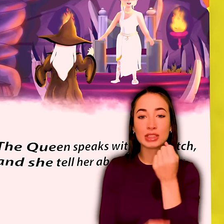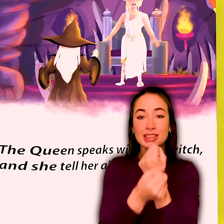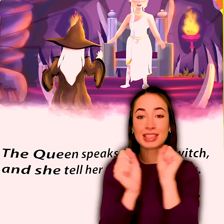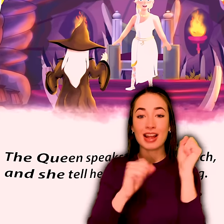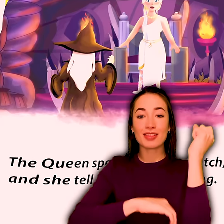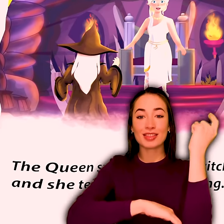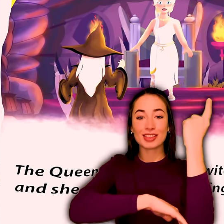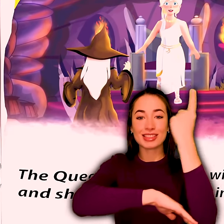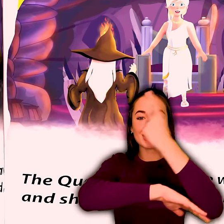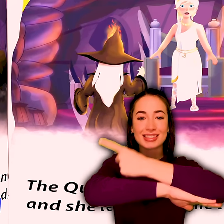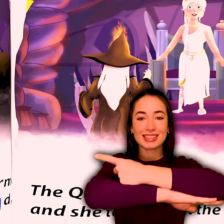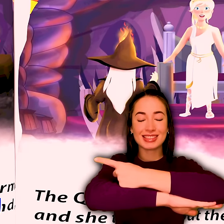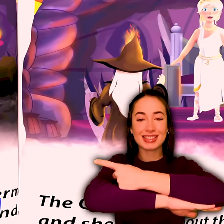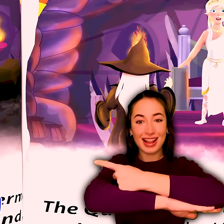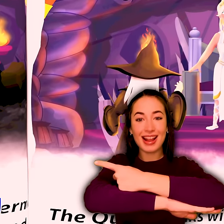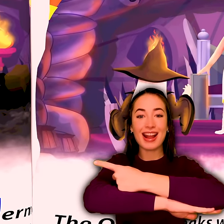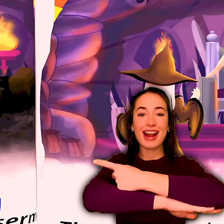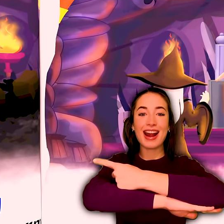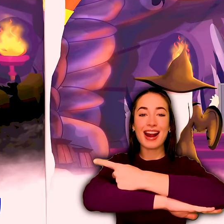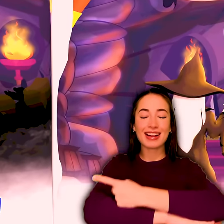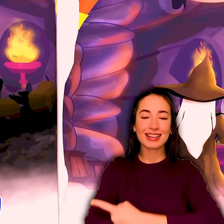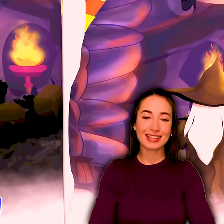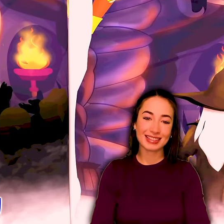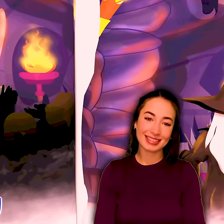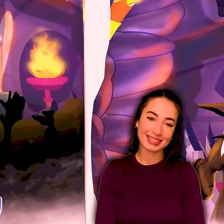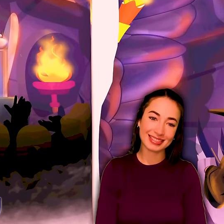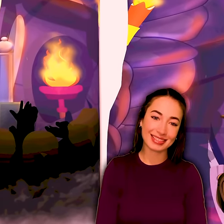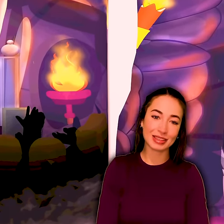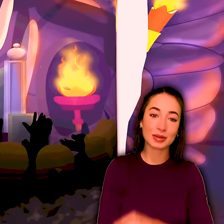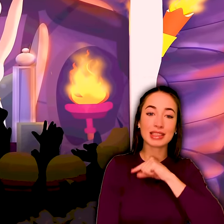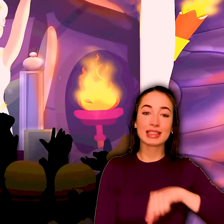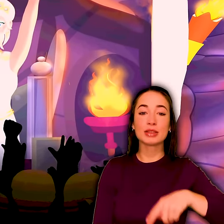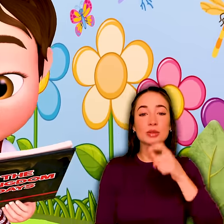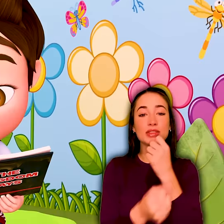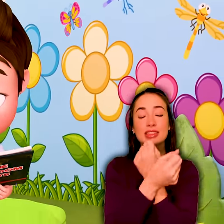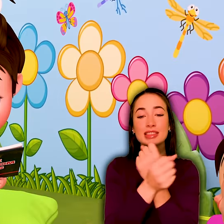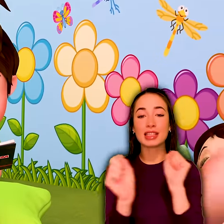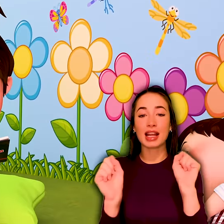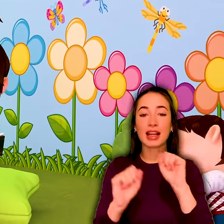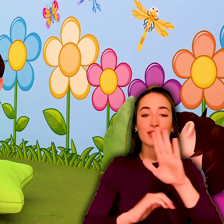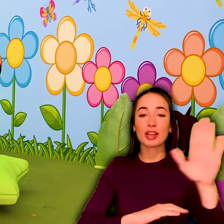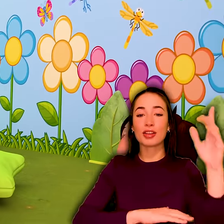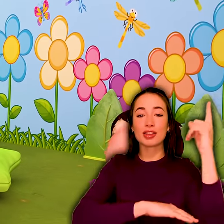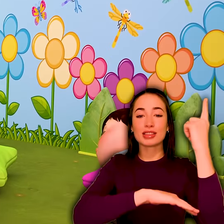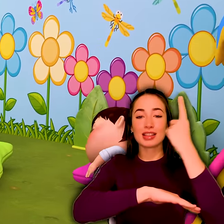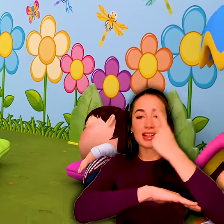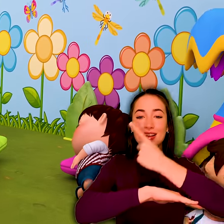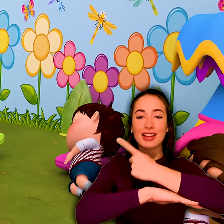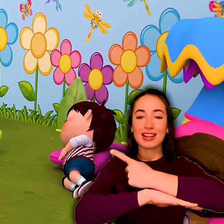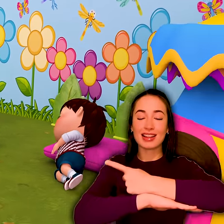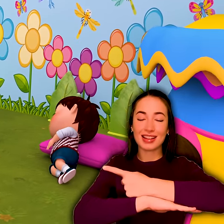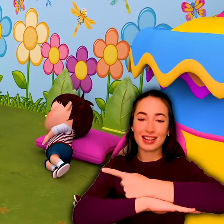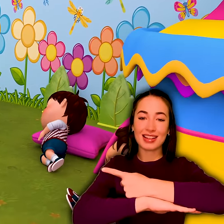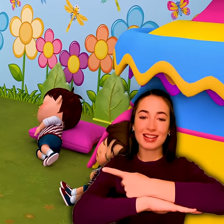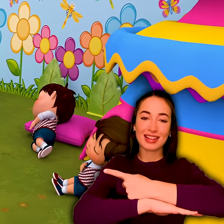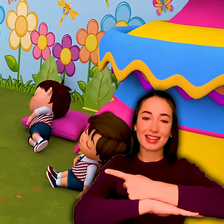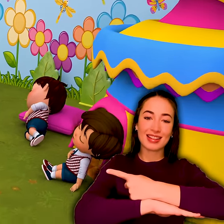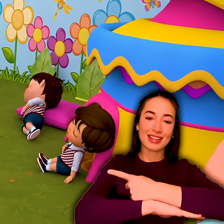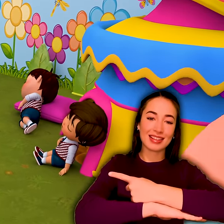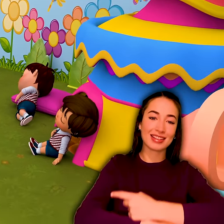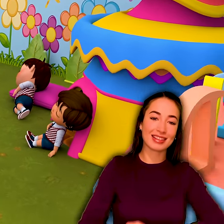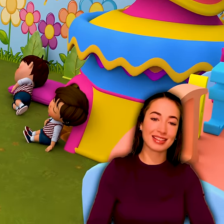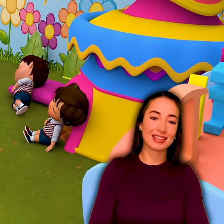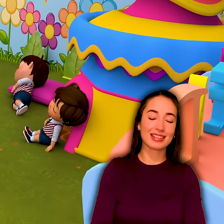queen who saved their day a queen who saved